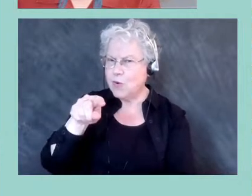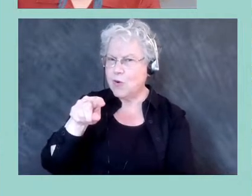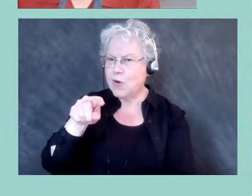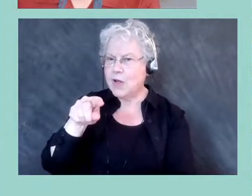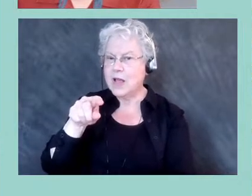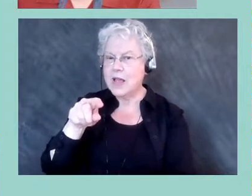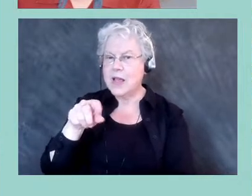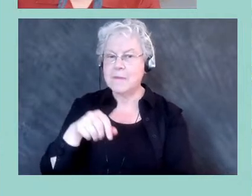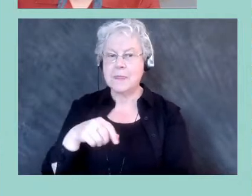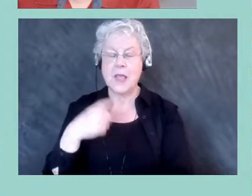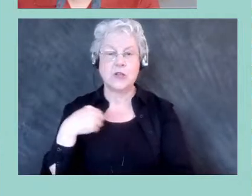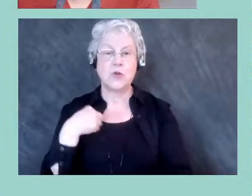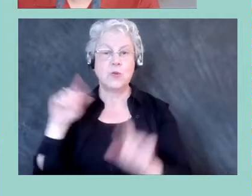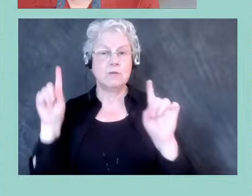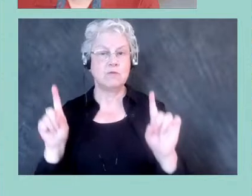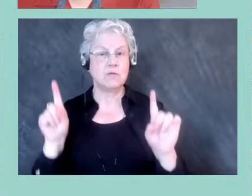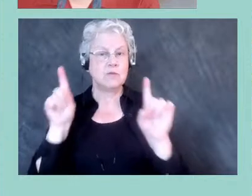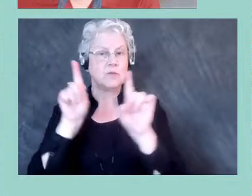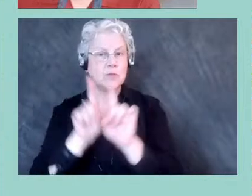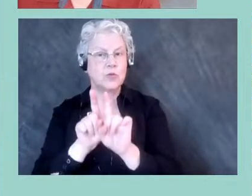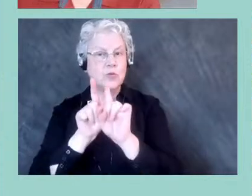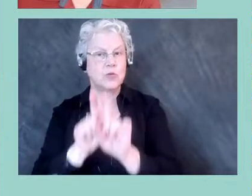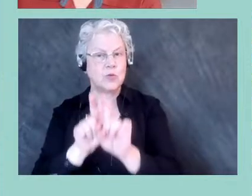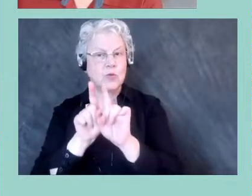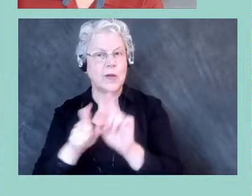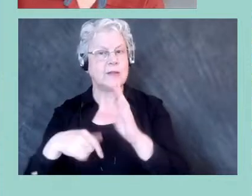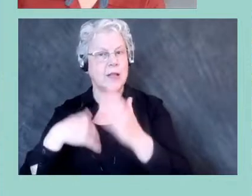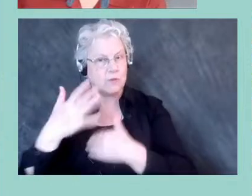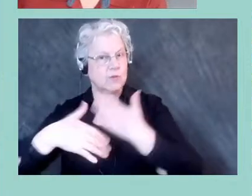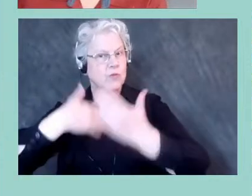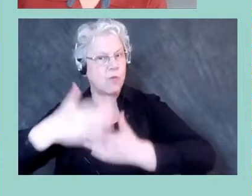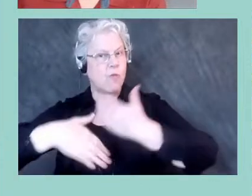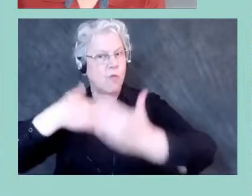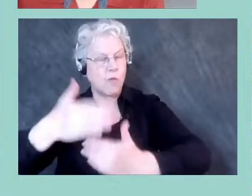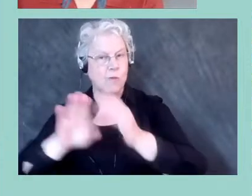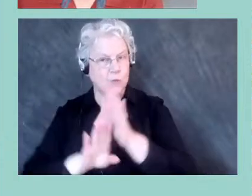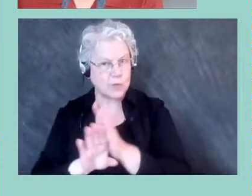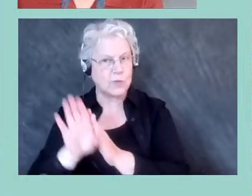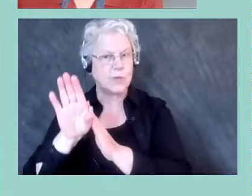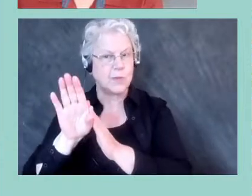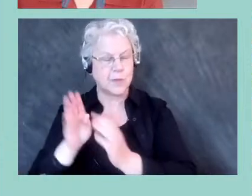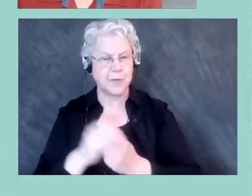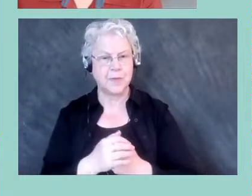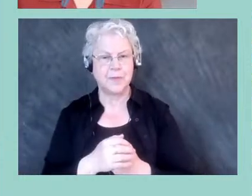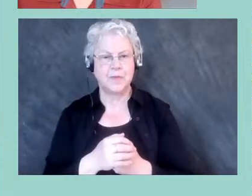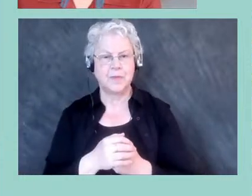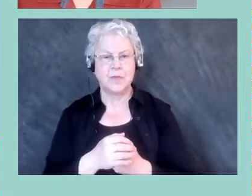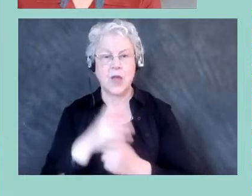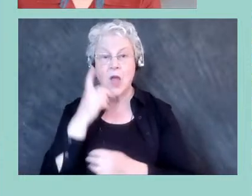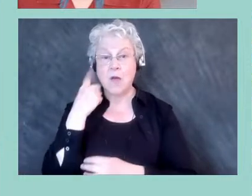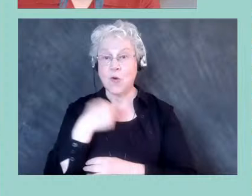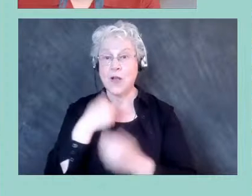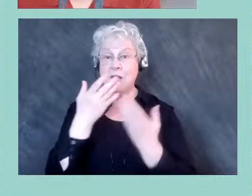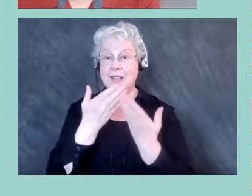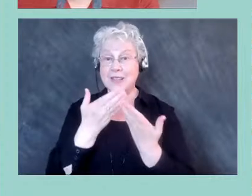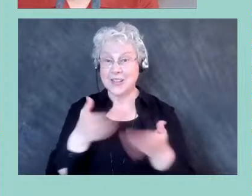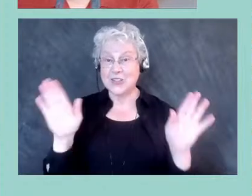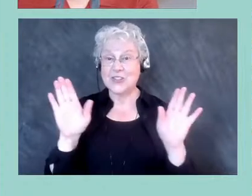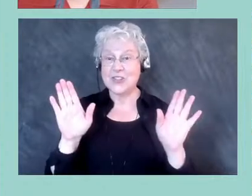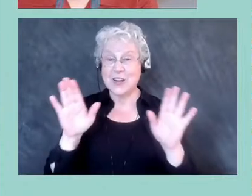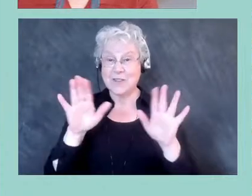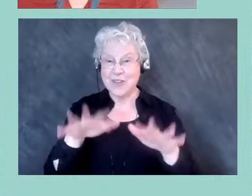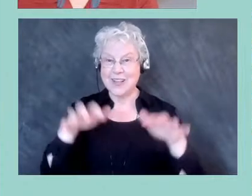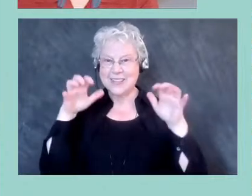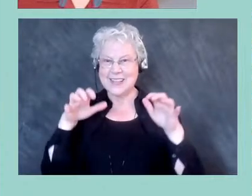change alongside them as they roll on? To us, the General Assembly, the